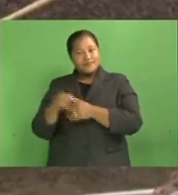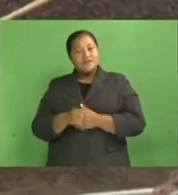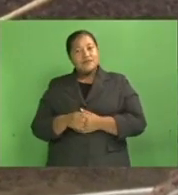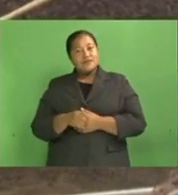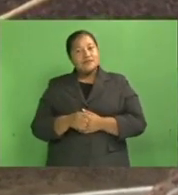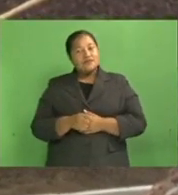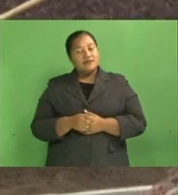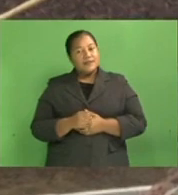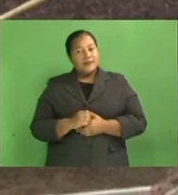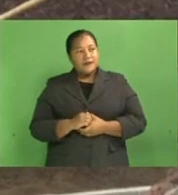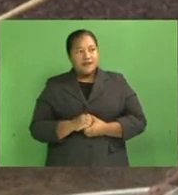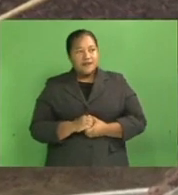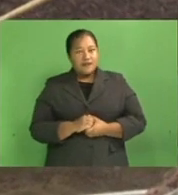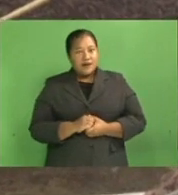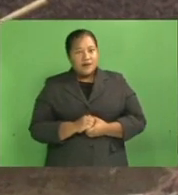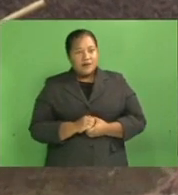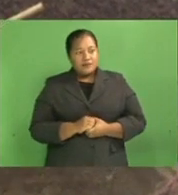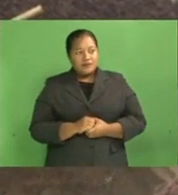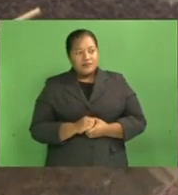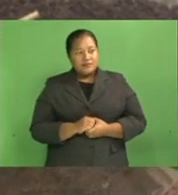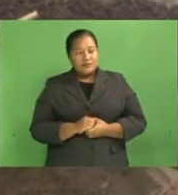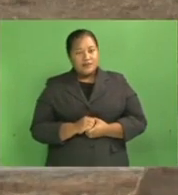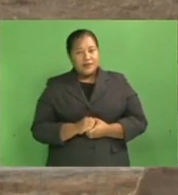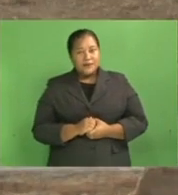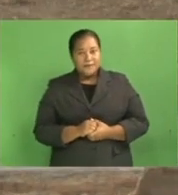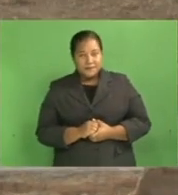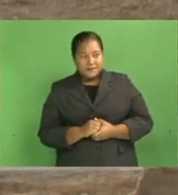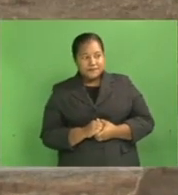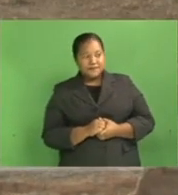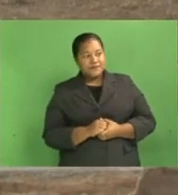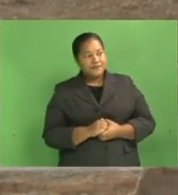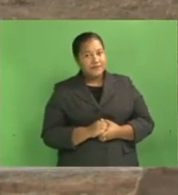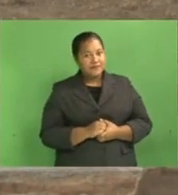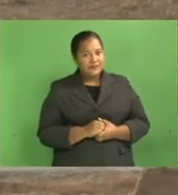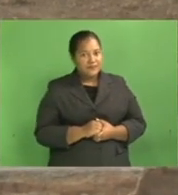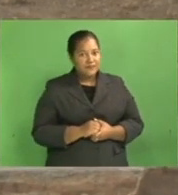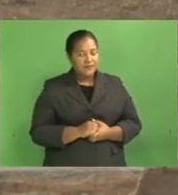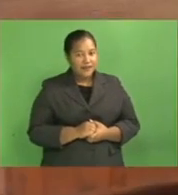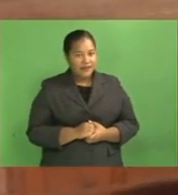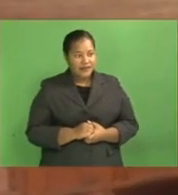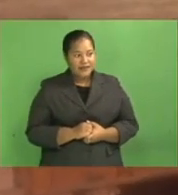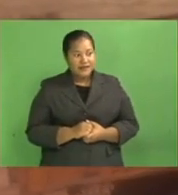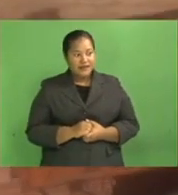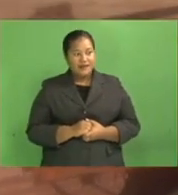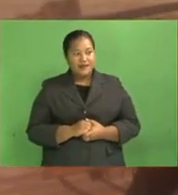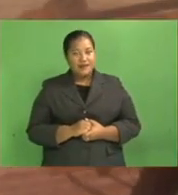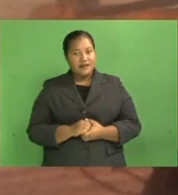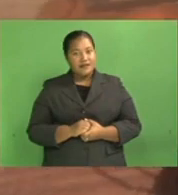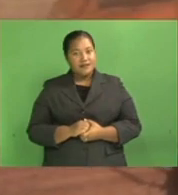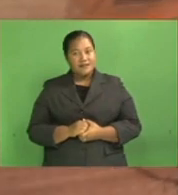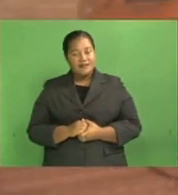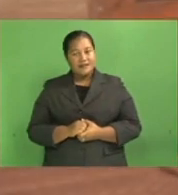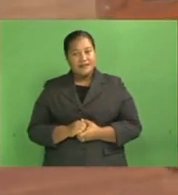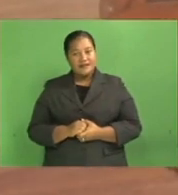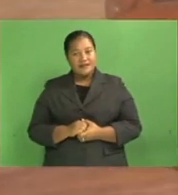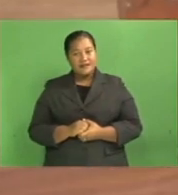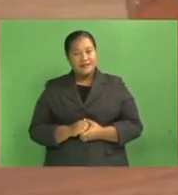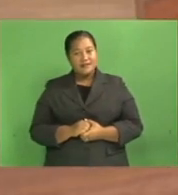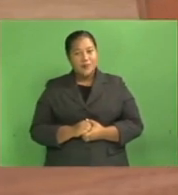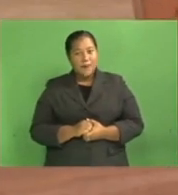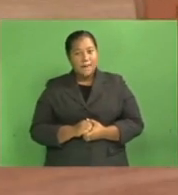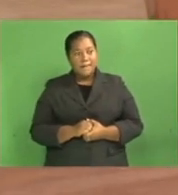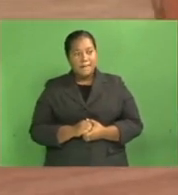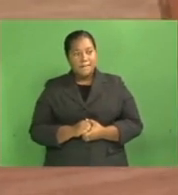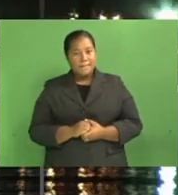in Zuvu, Lendrusasa and Waindamundamu informal settlements can expect their land leases by the end of the year. Kritika